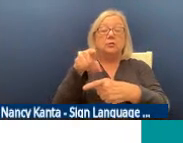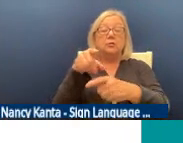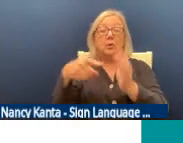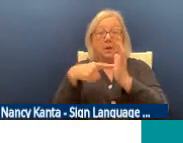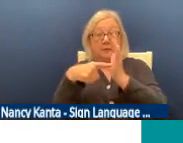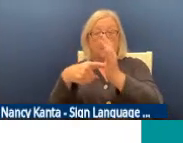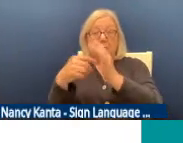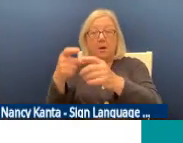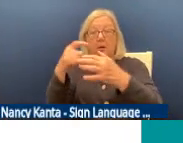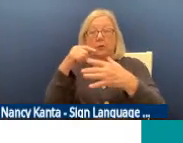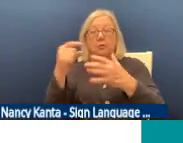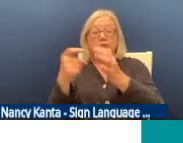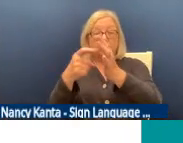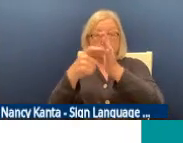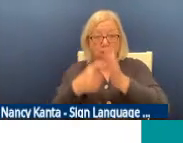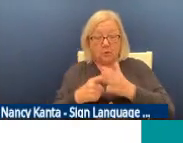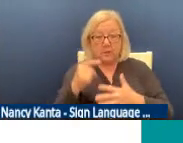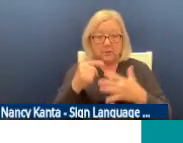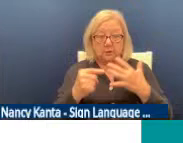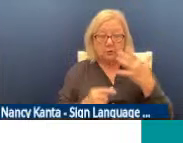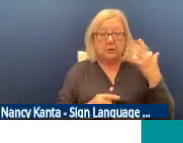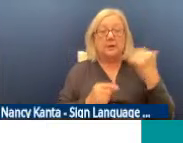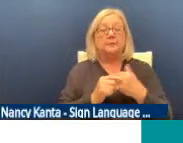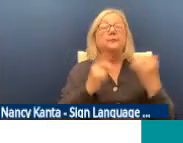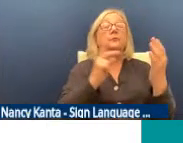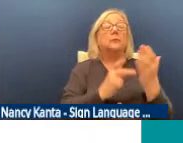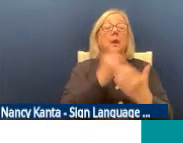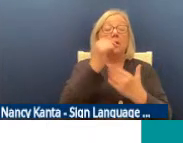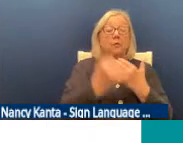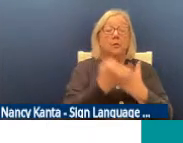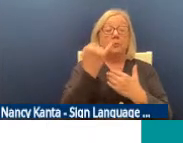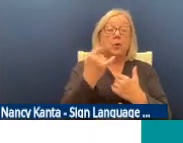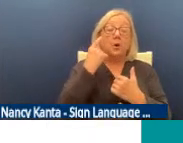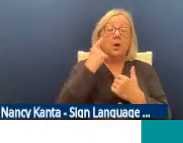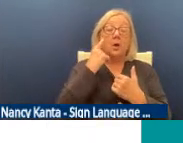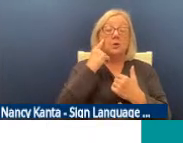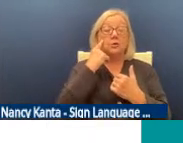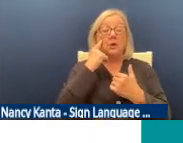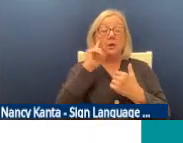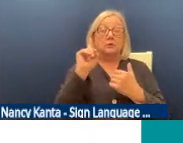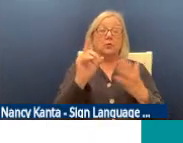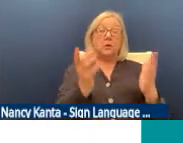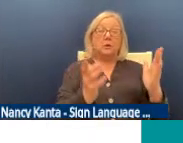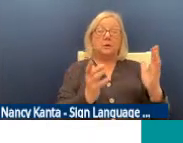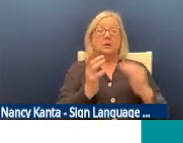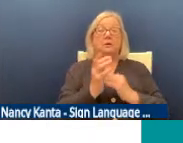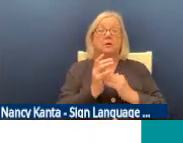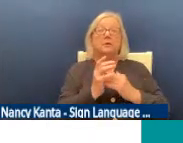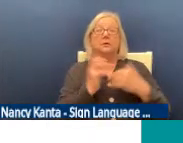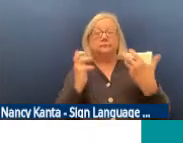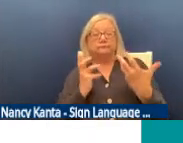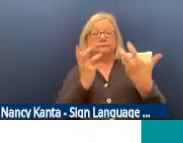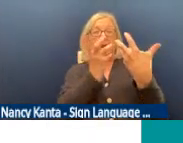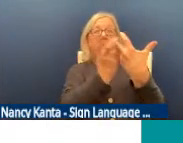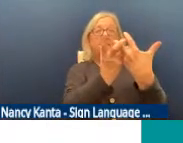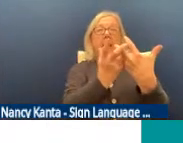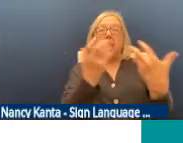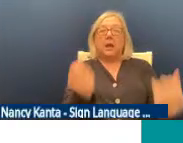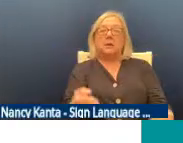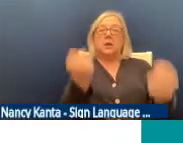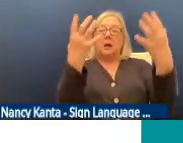costs. The project will right-size the level of service given the ridership, and that's what informs